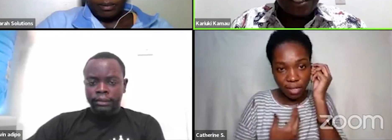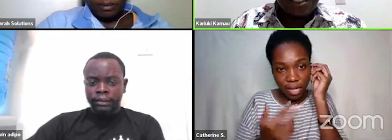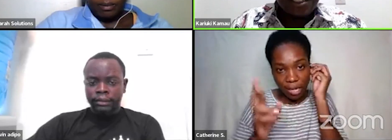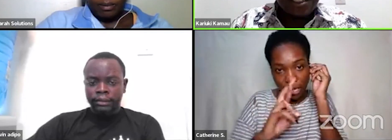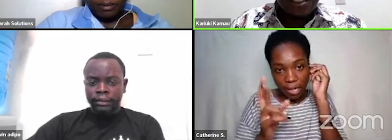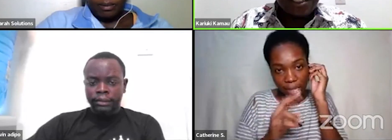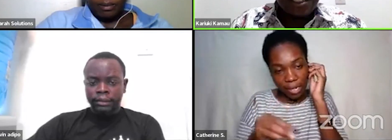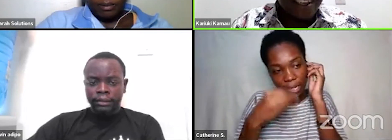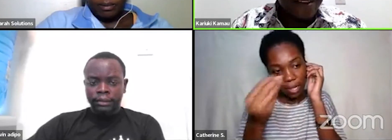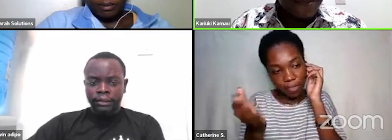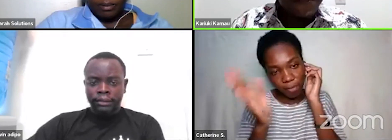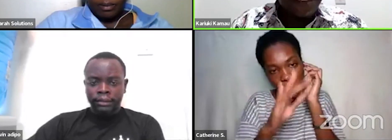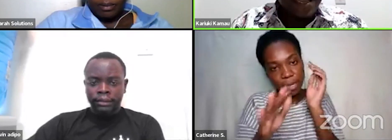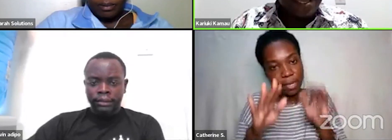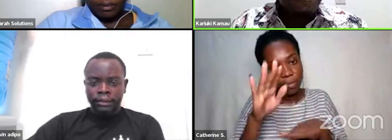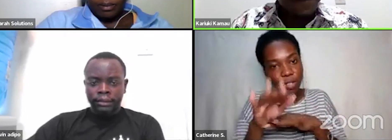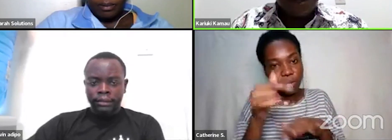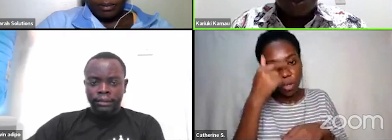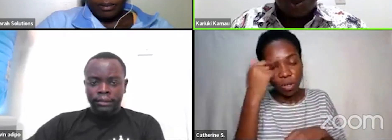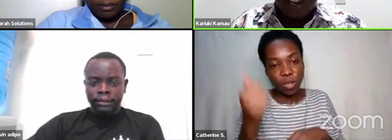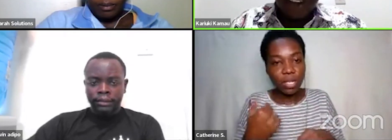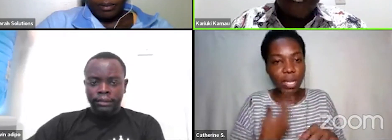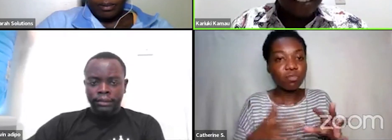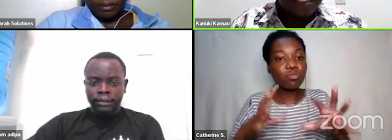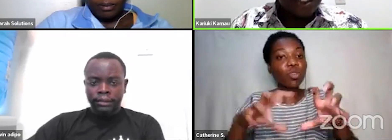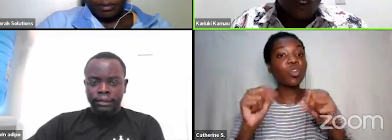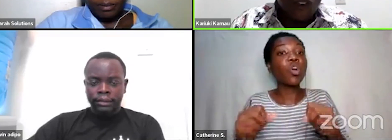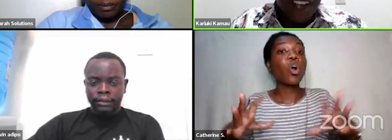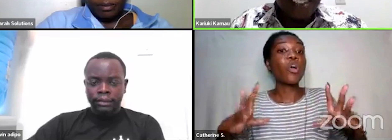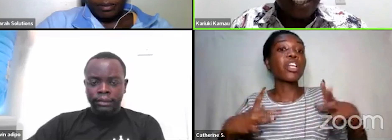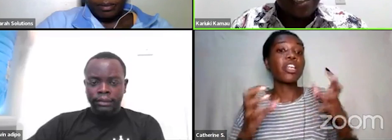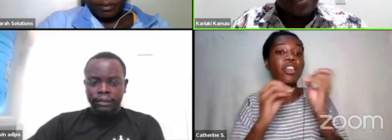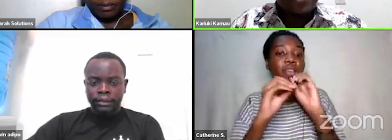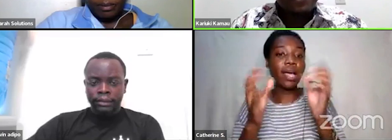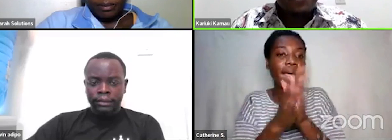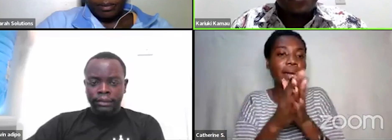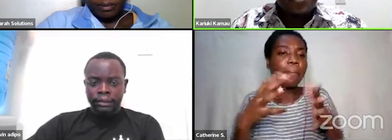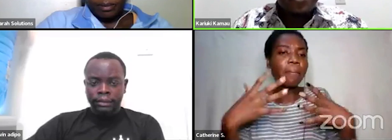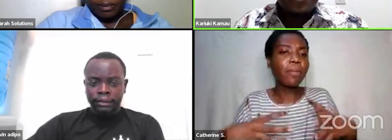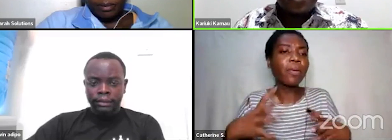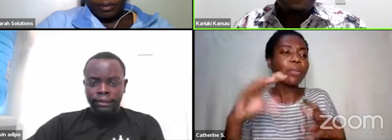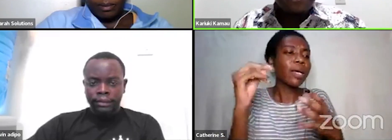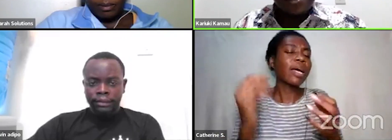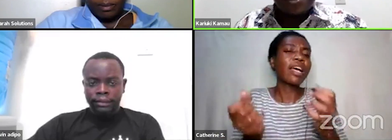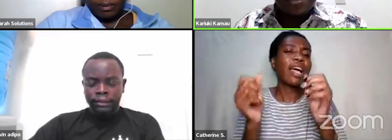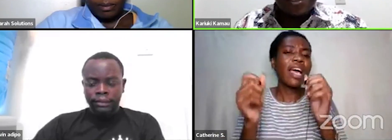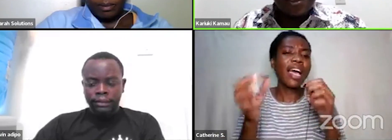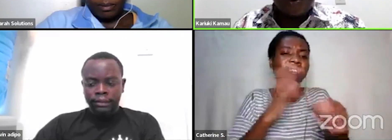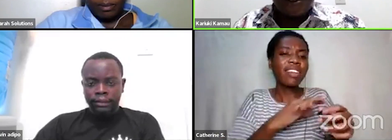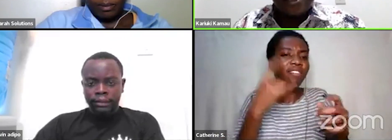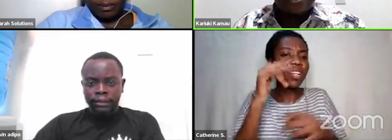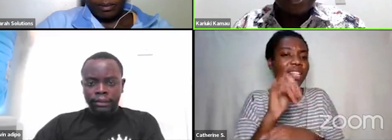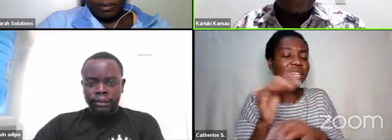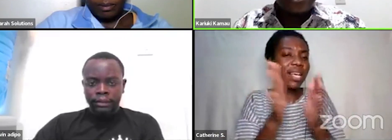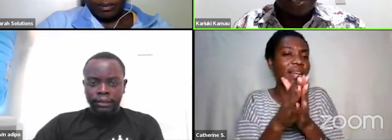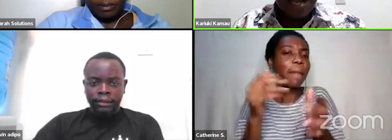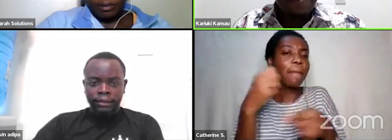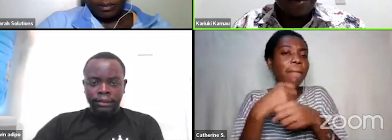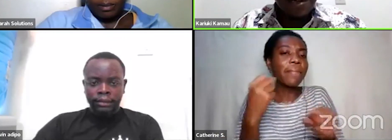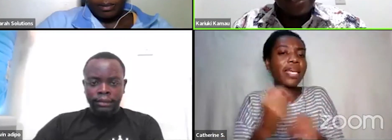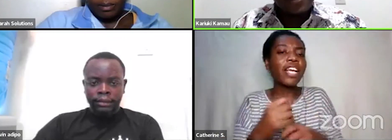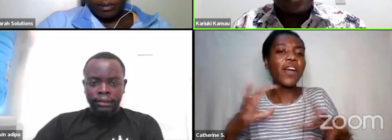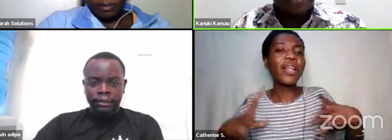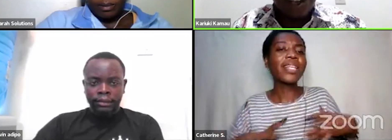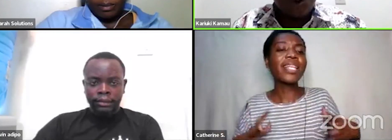your deposit. We are not going to book your holiday. And people took advantage of that, and they made the holiday saving